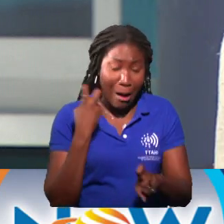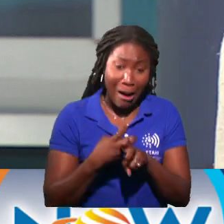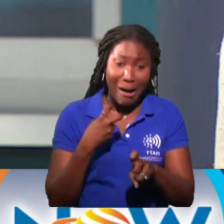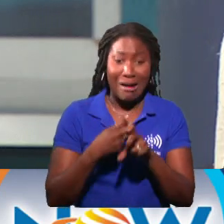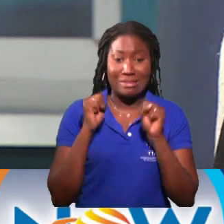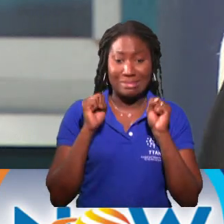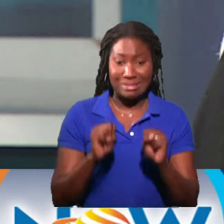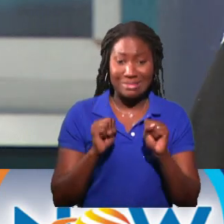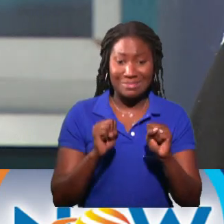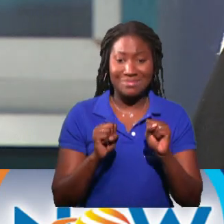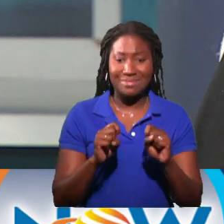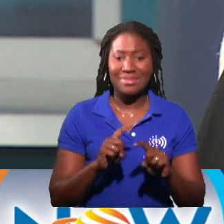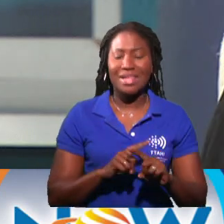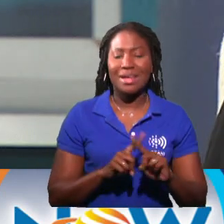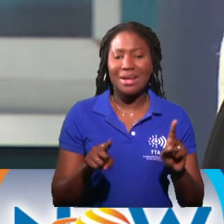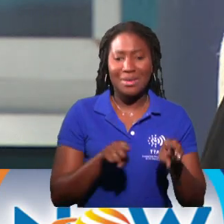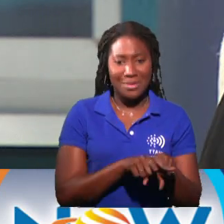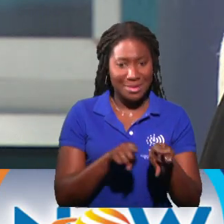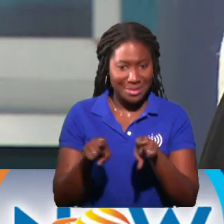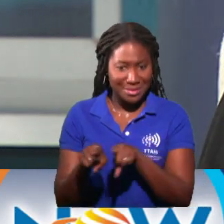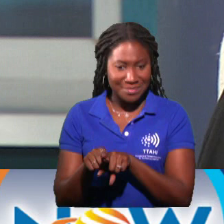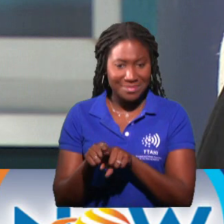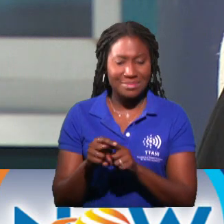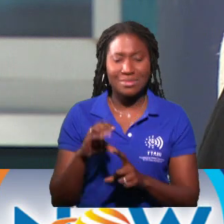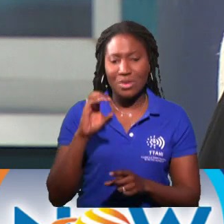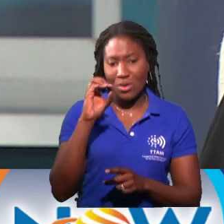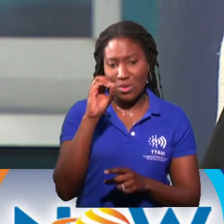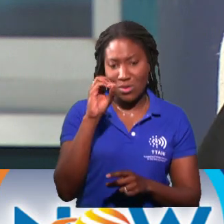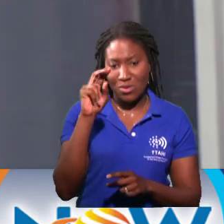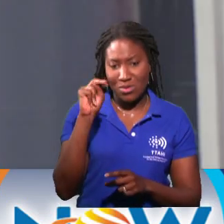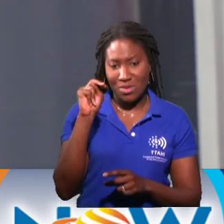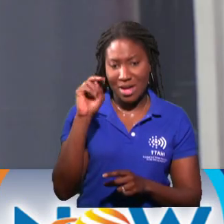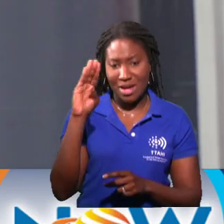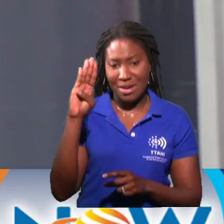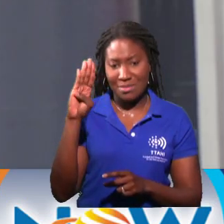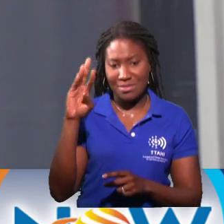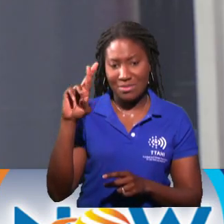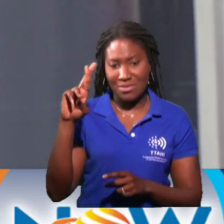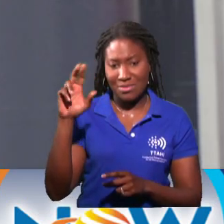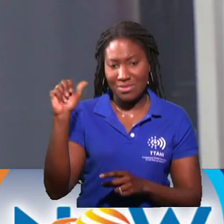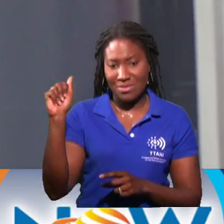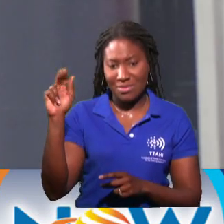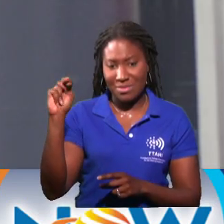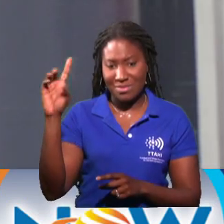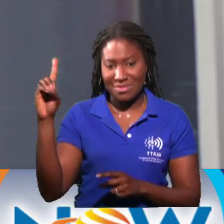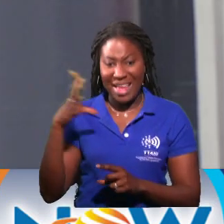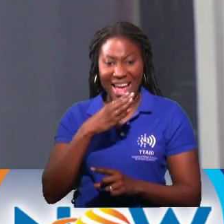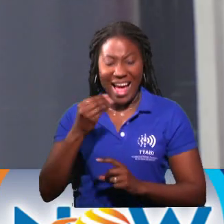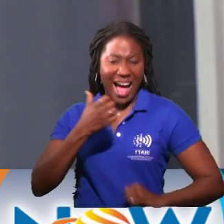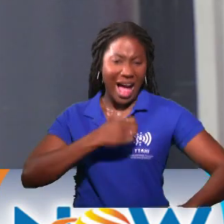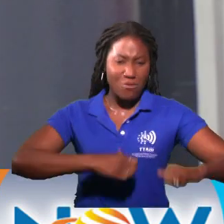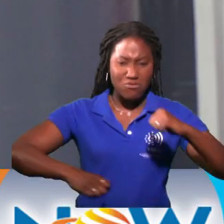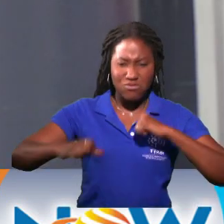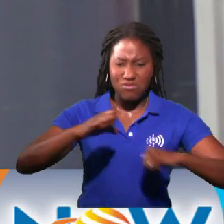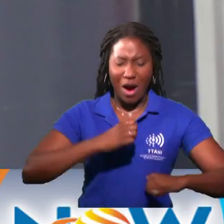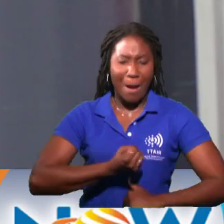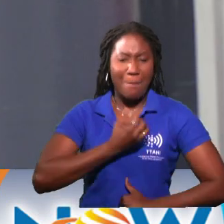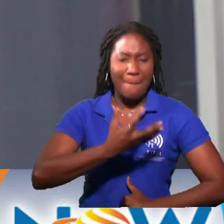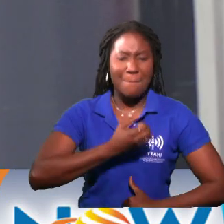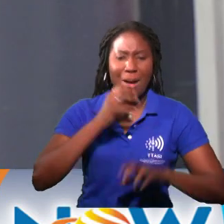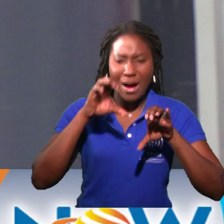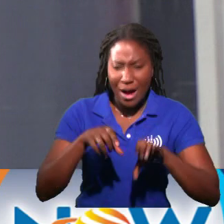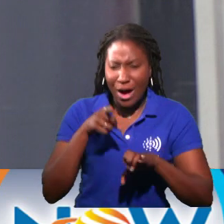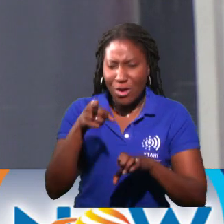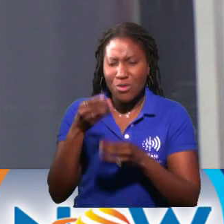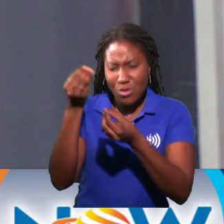go to which wouldn't have been a challenge, Dion Brand being chosen, and the dramatic readings that we would have spoken of, Offset. Can you just give us a